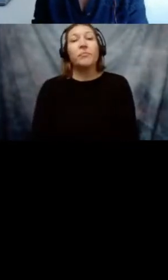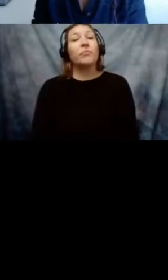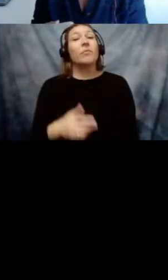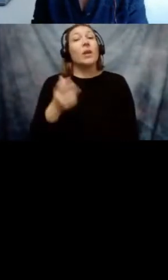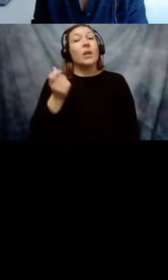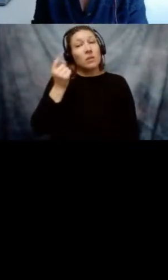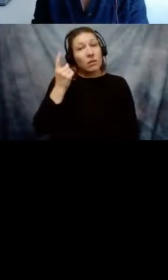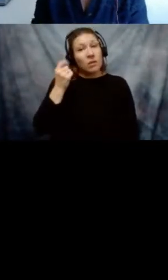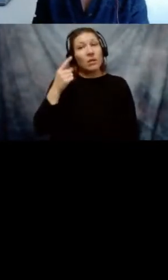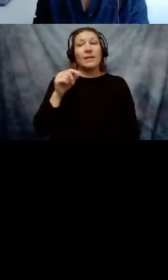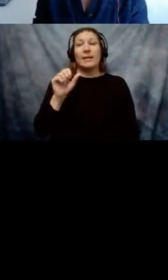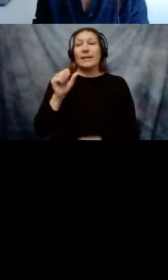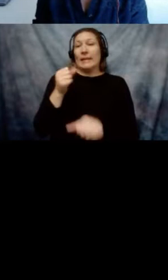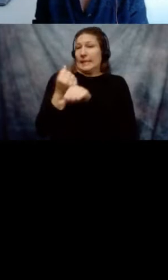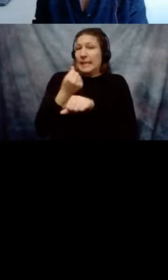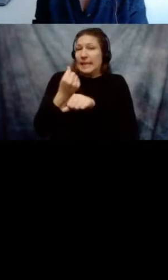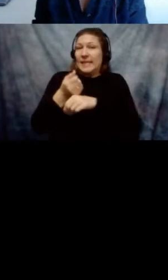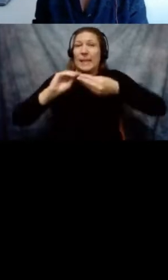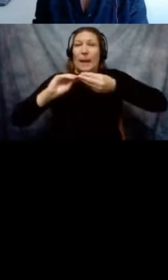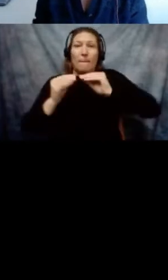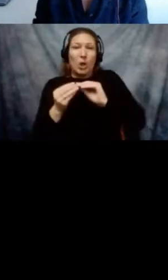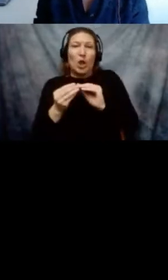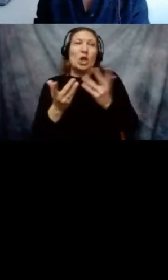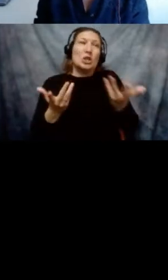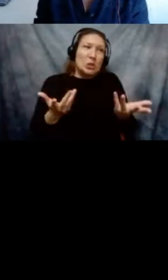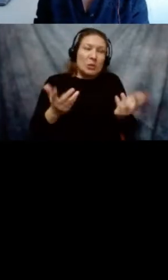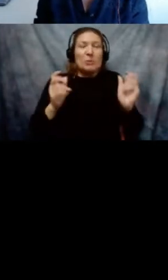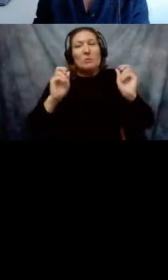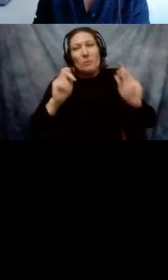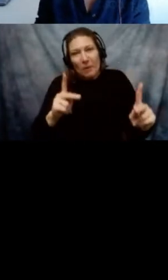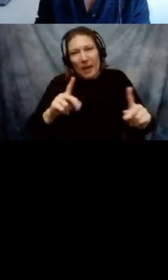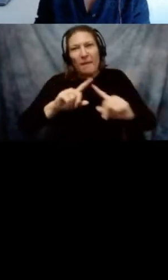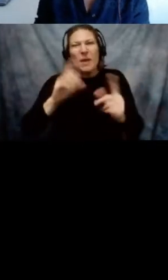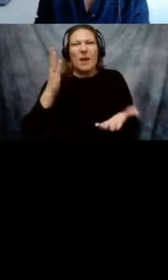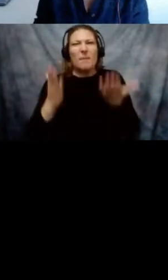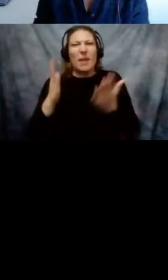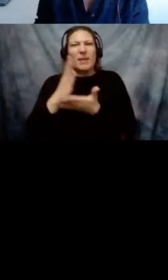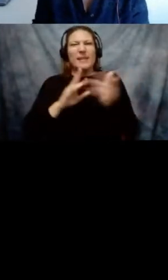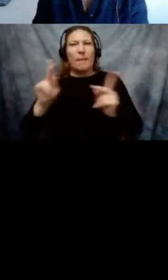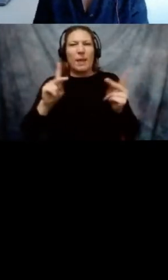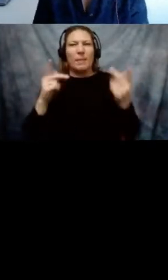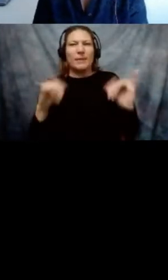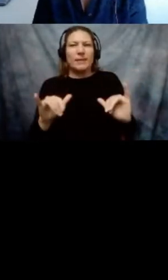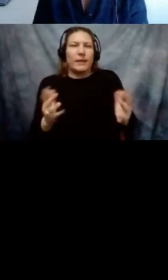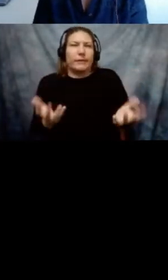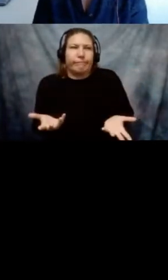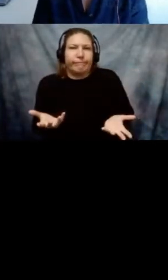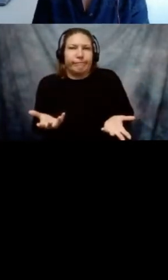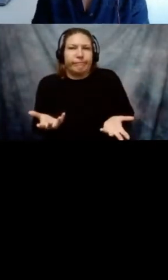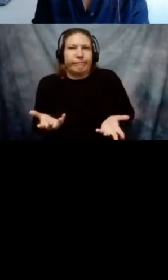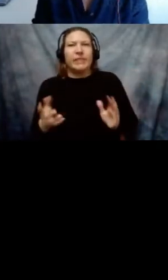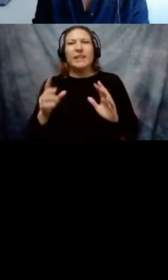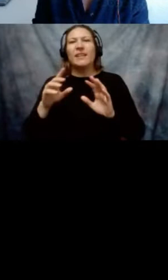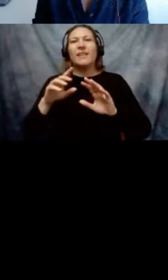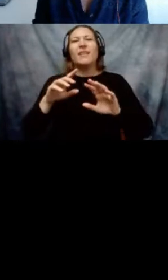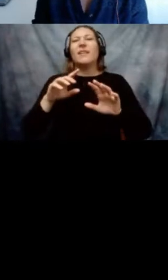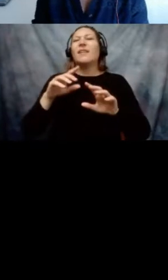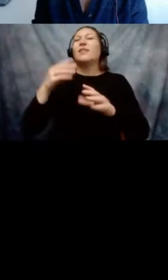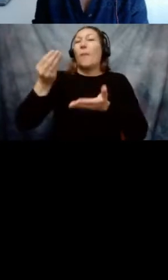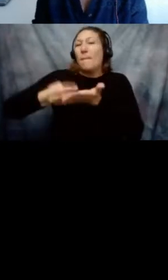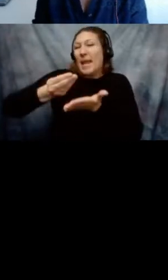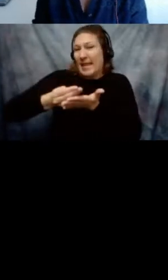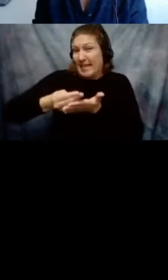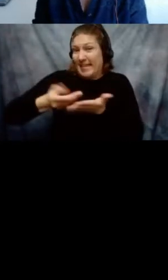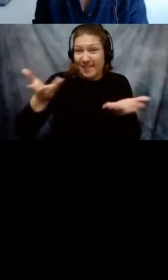might not be enough to persuade everyone of the importance of accessibility, sometimes I think the economics helps. So the spending power